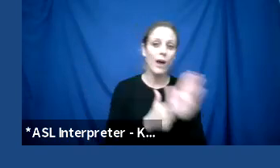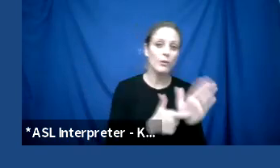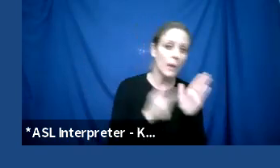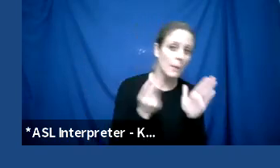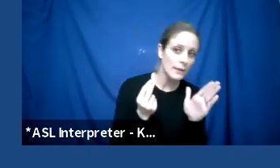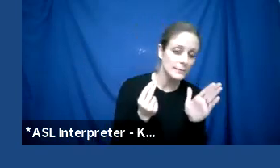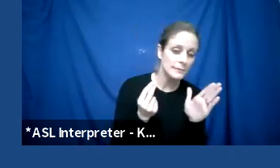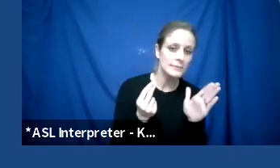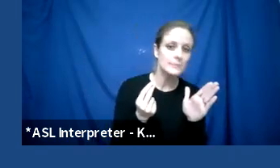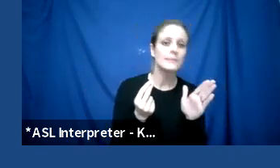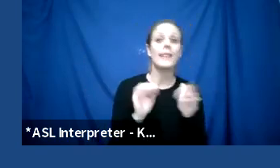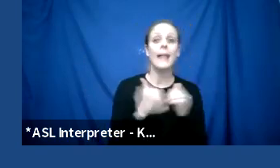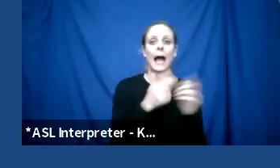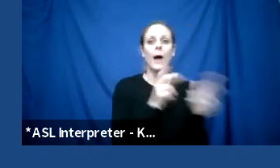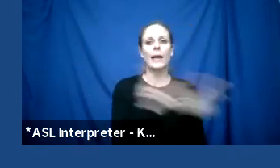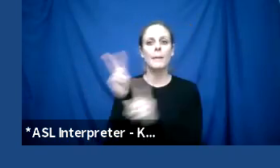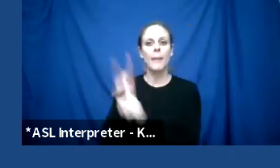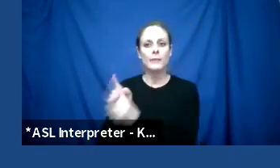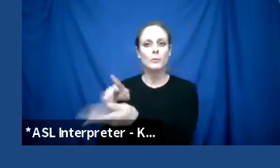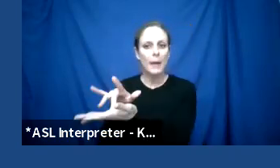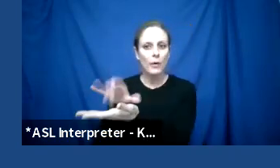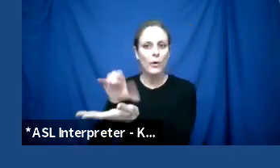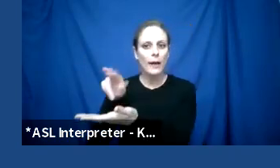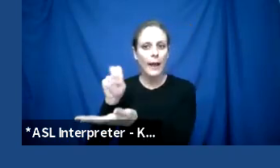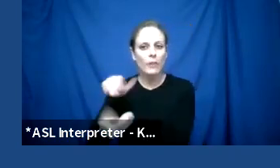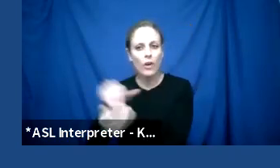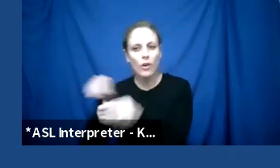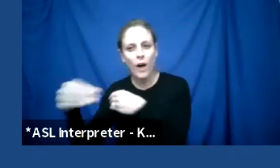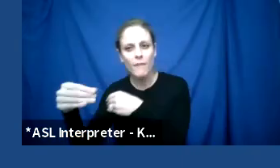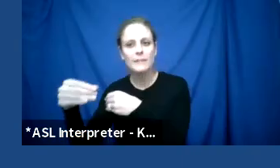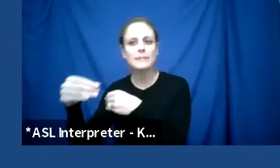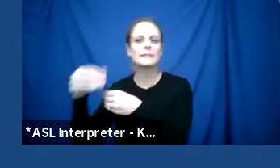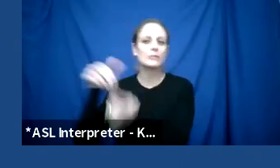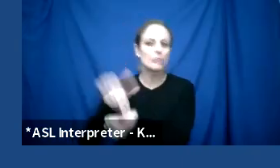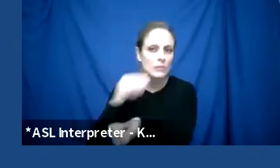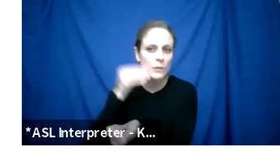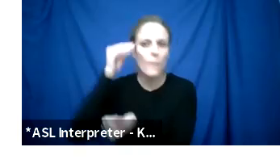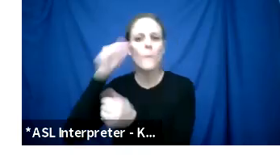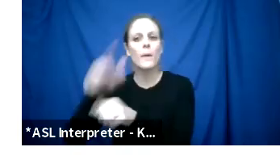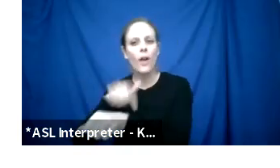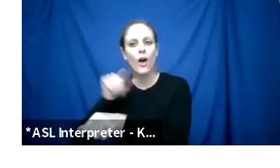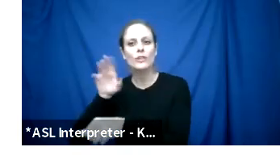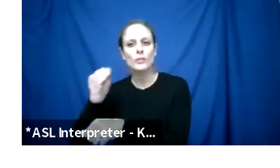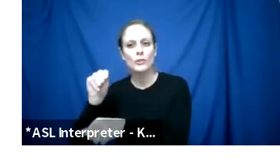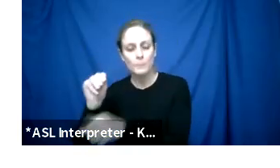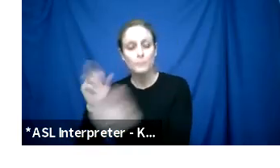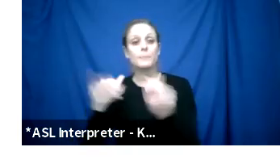it relates to medical care and long-term care facilities. Okay, so let's move on to the next slide. I think that's slide